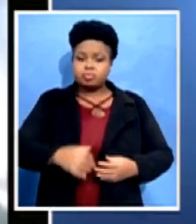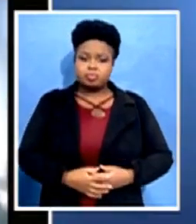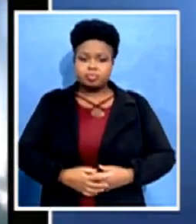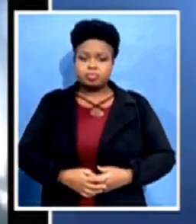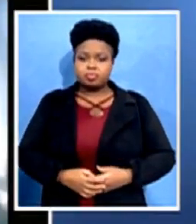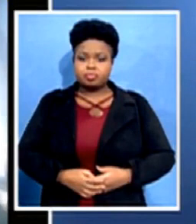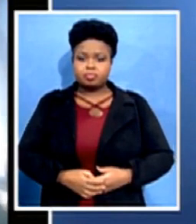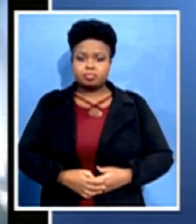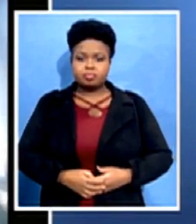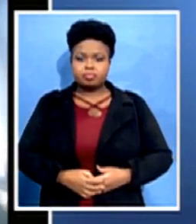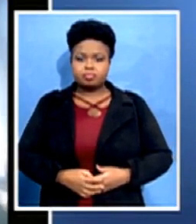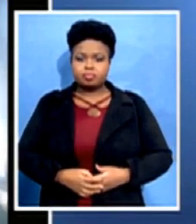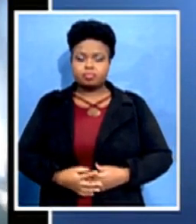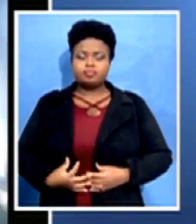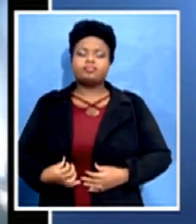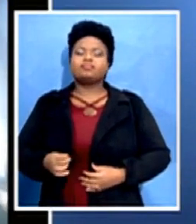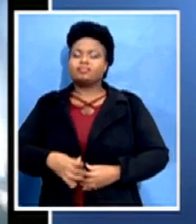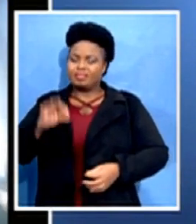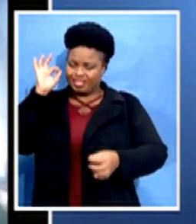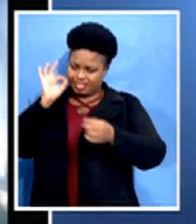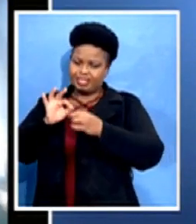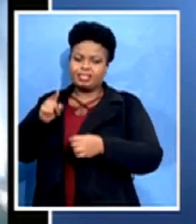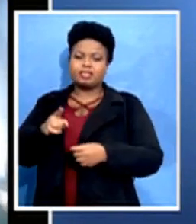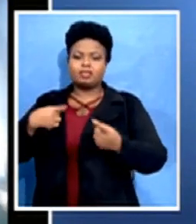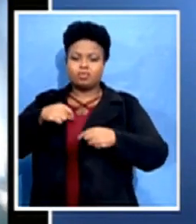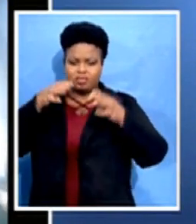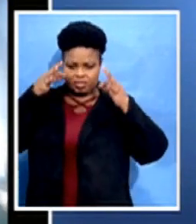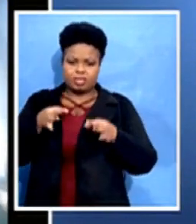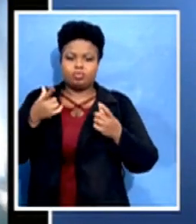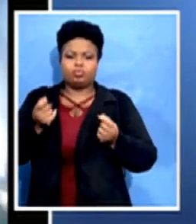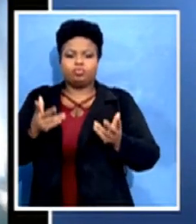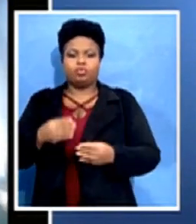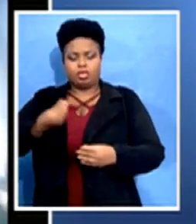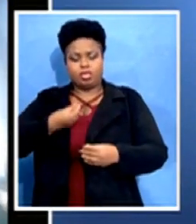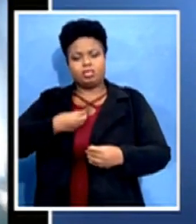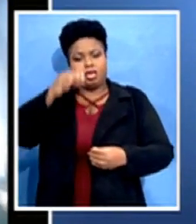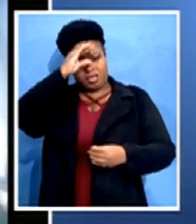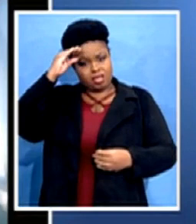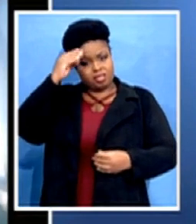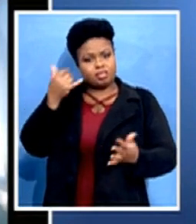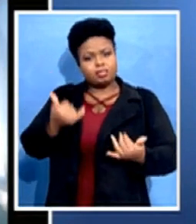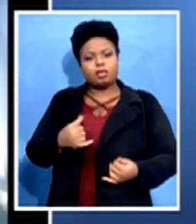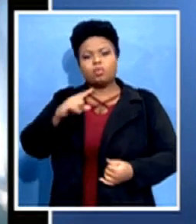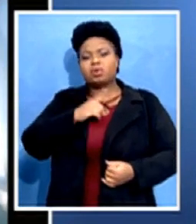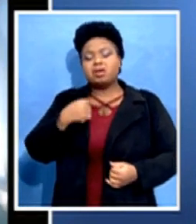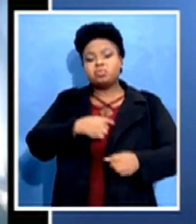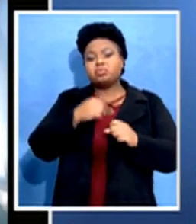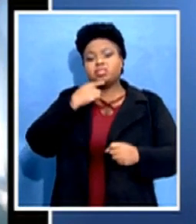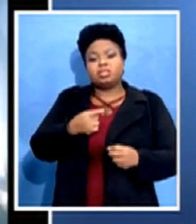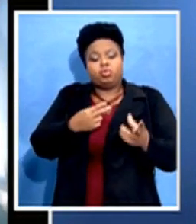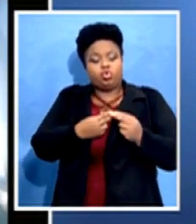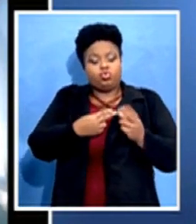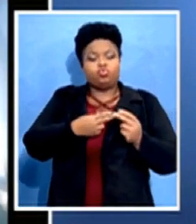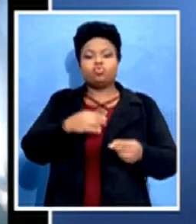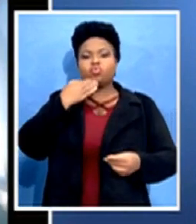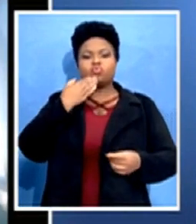Exactly. That's what we decided to do as young nurses in the trade union, because we are not a union that is going to just we are going to be all up in arms